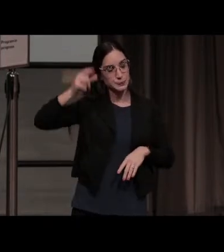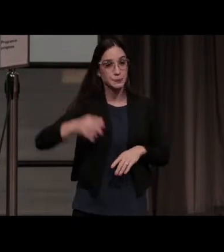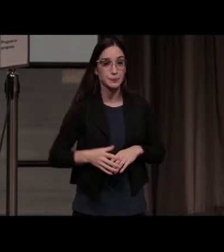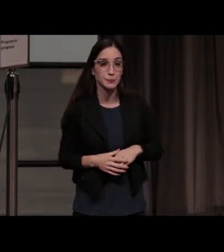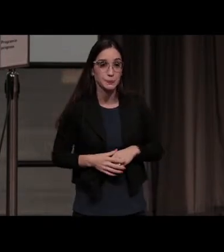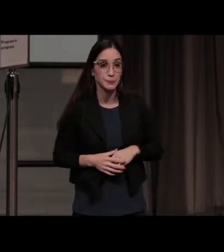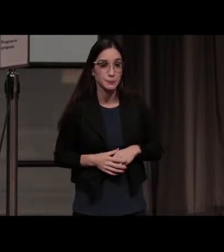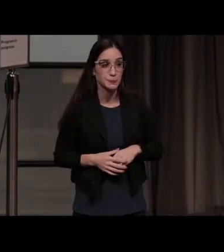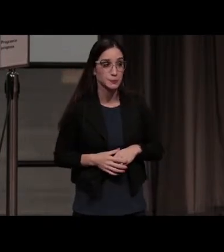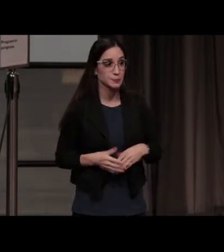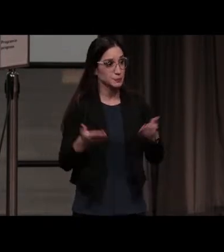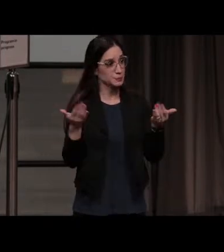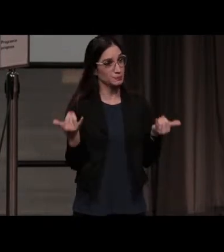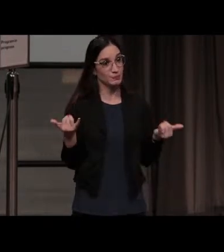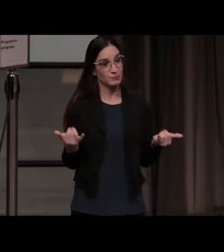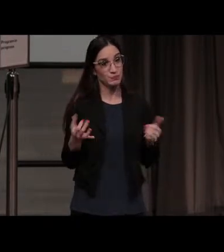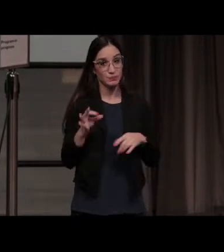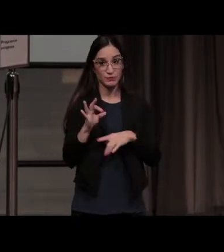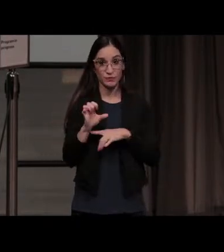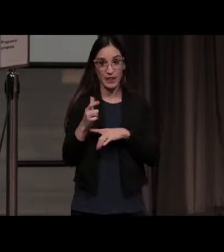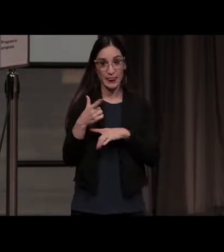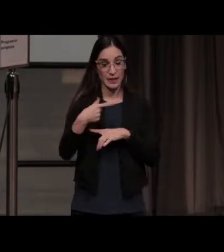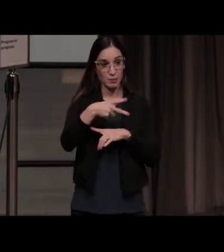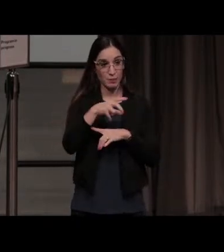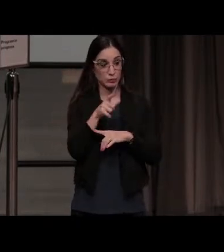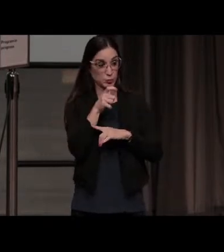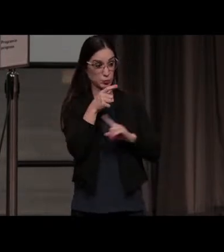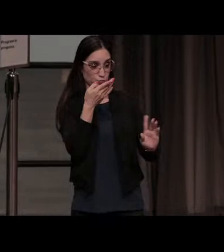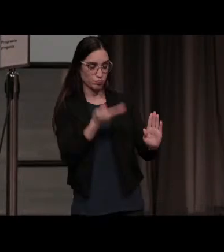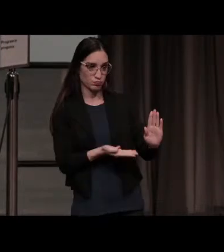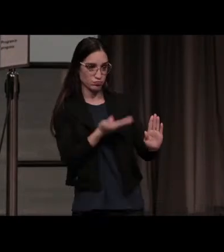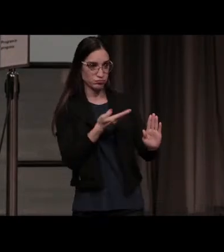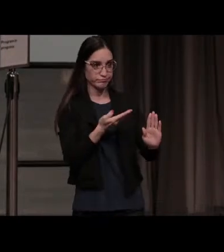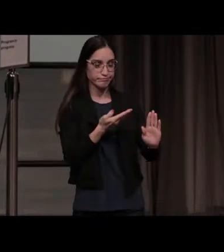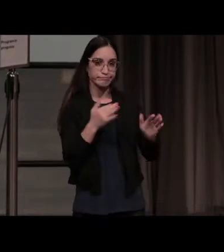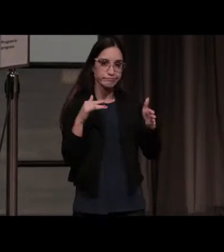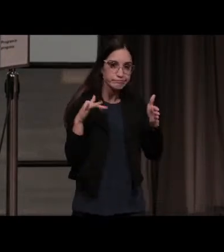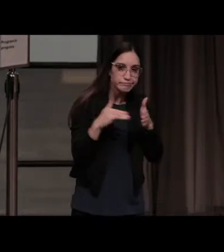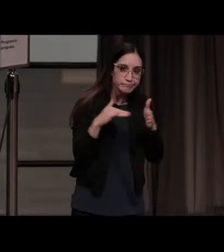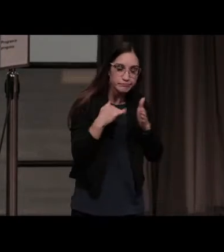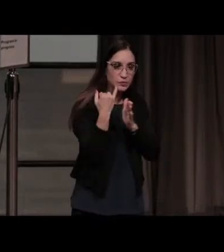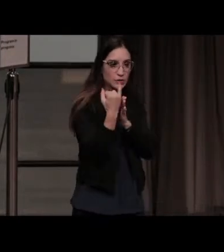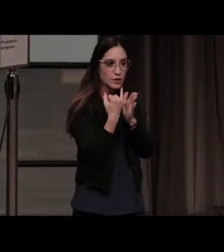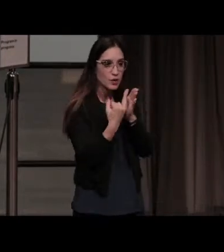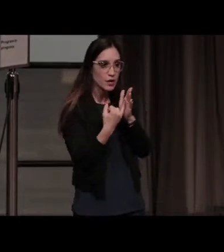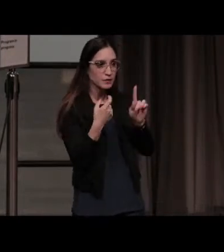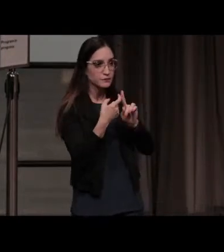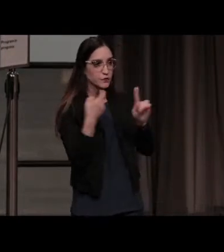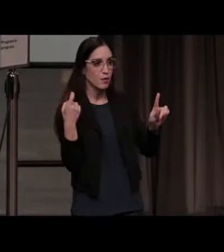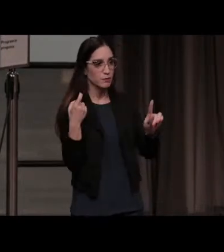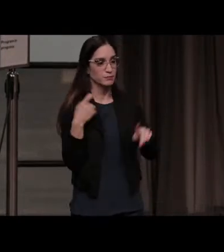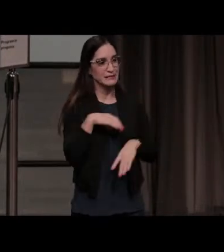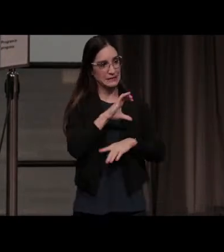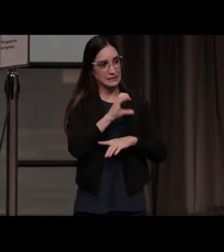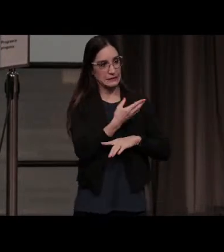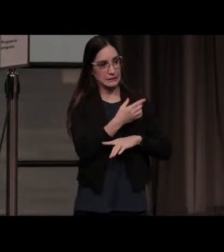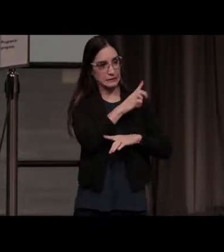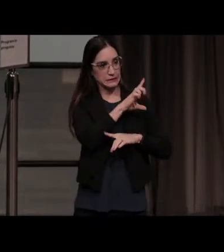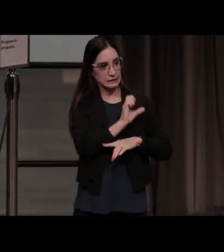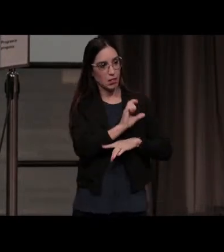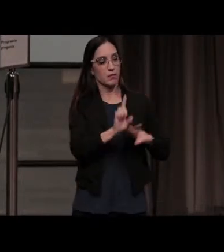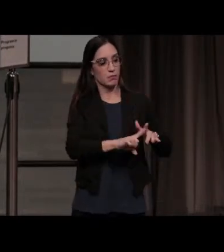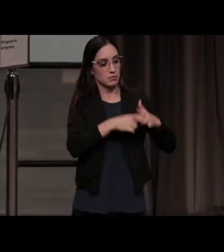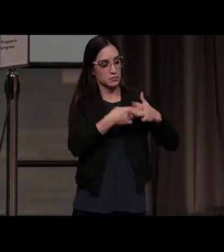and Felipe Mujica studied art at the University de Católica de Chile just out of art school